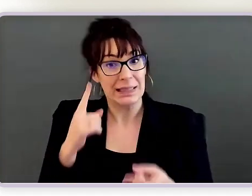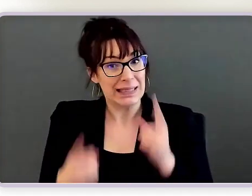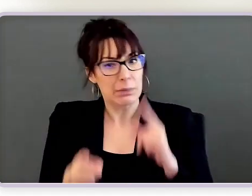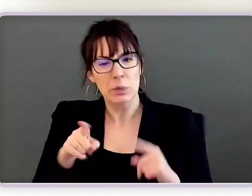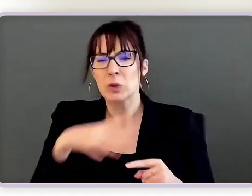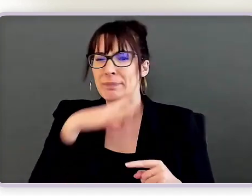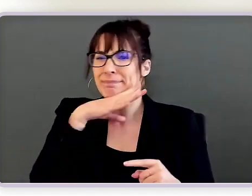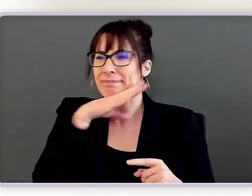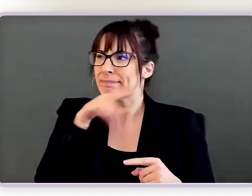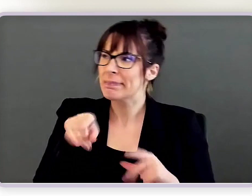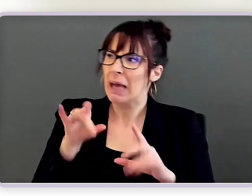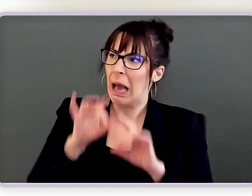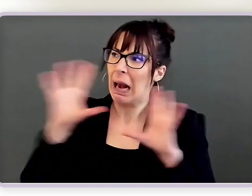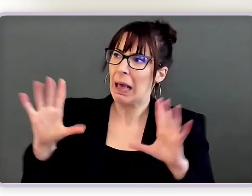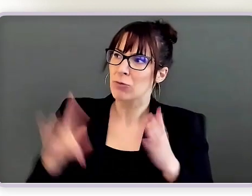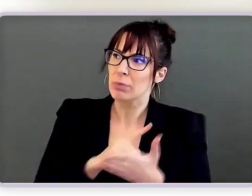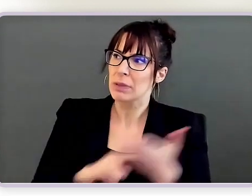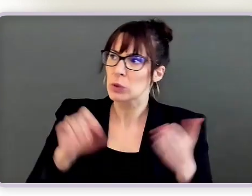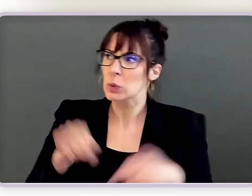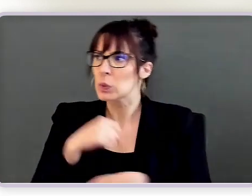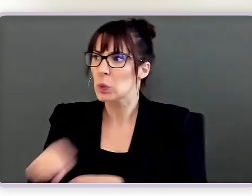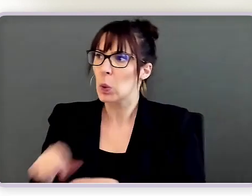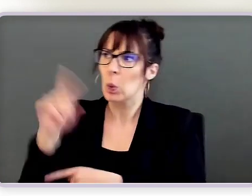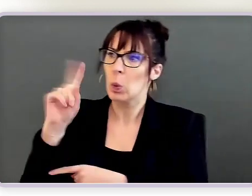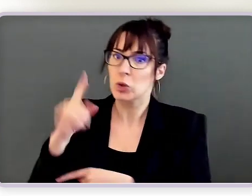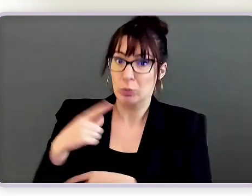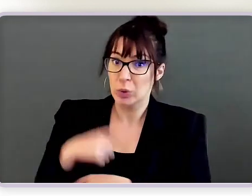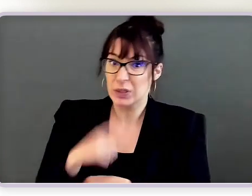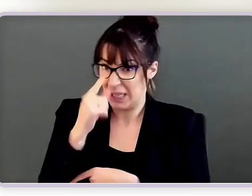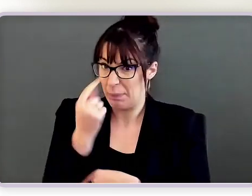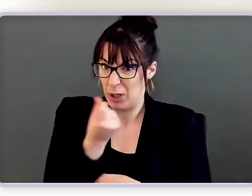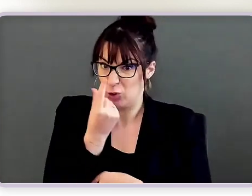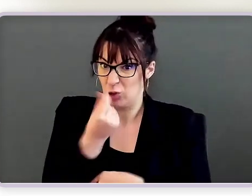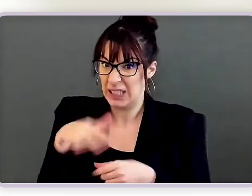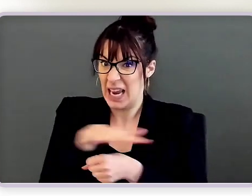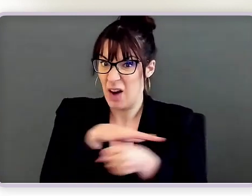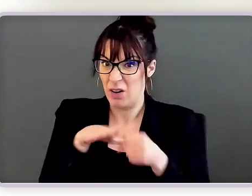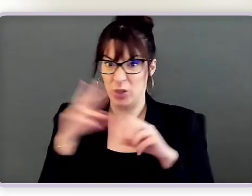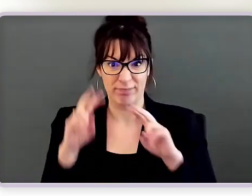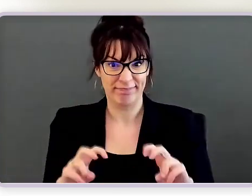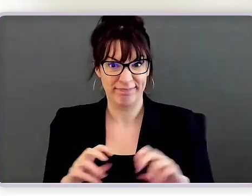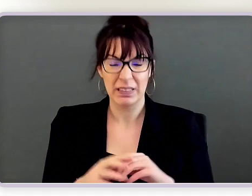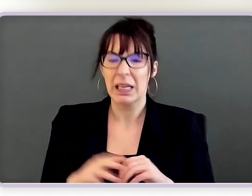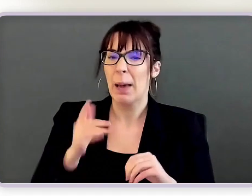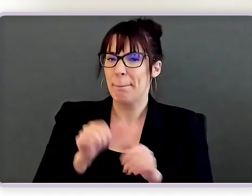lawyer, because it's tricky sometimes. So, for example, if someone can't afford not